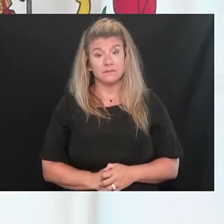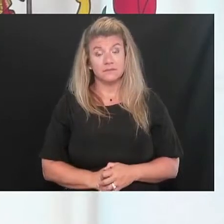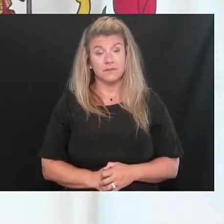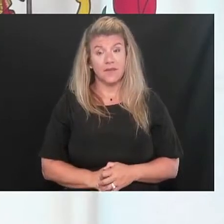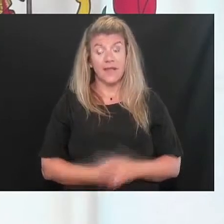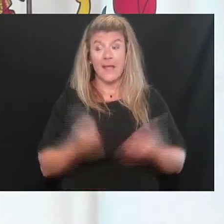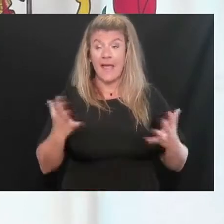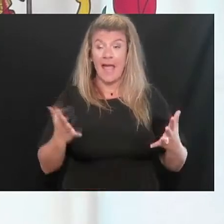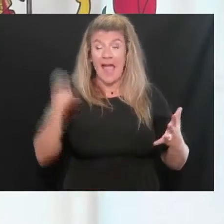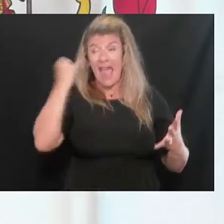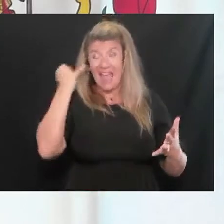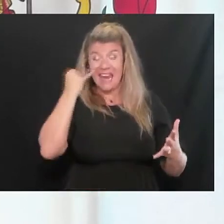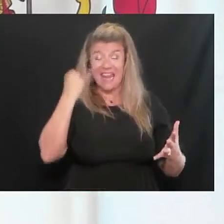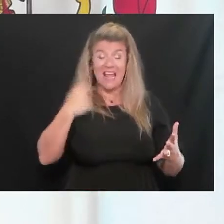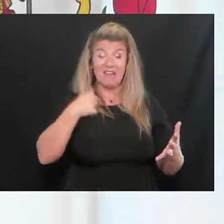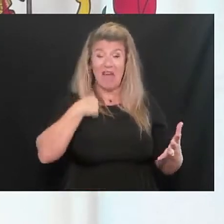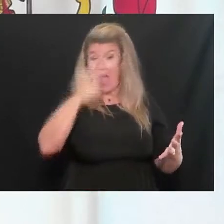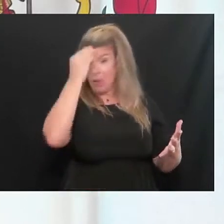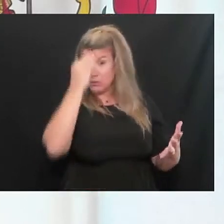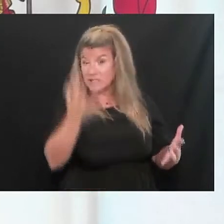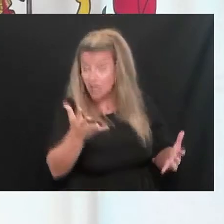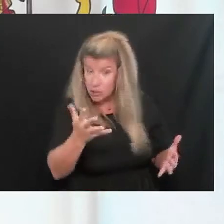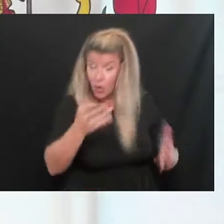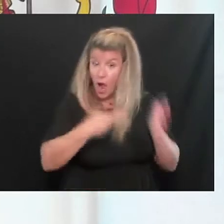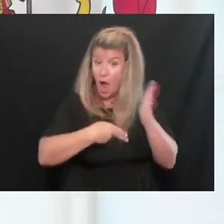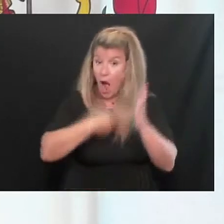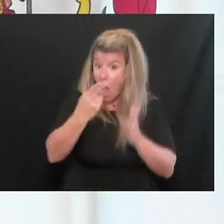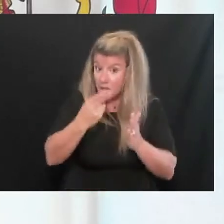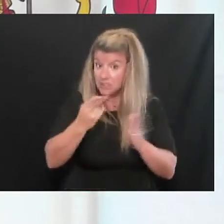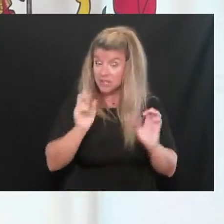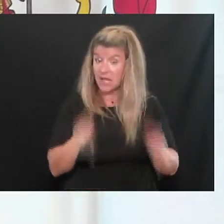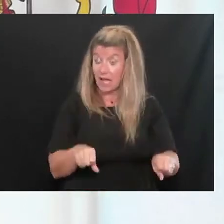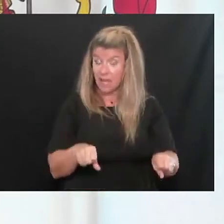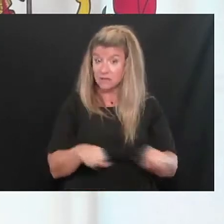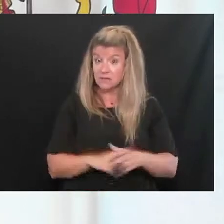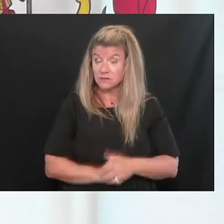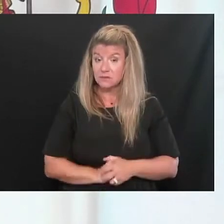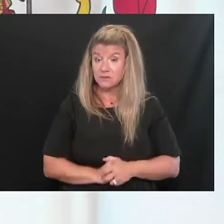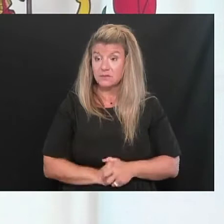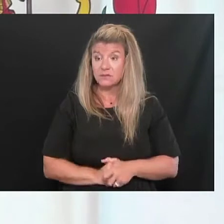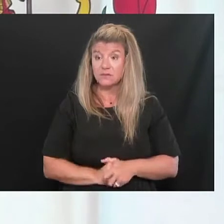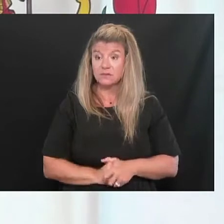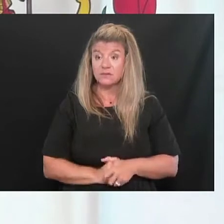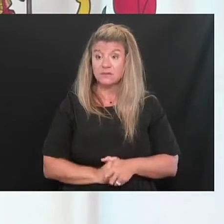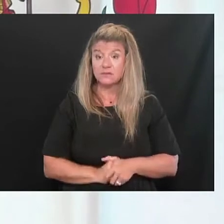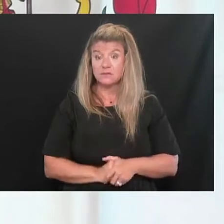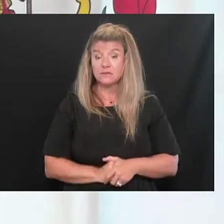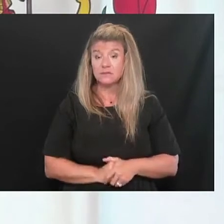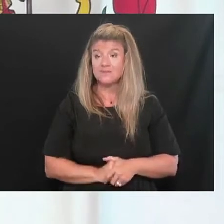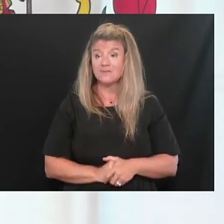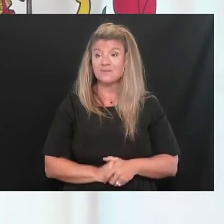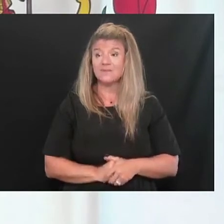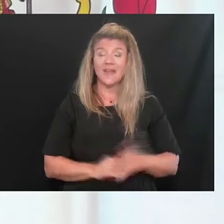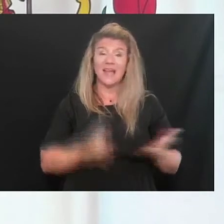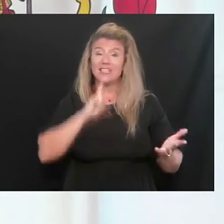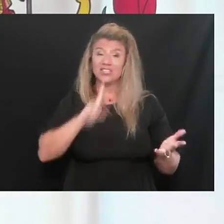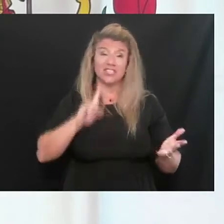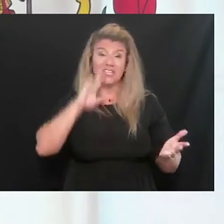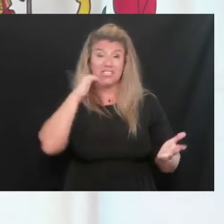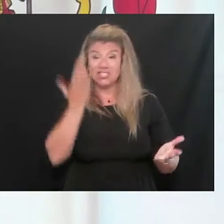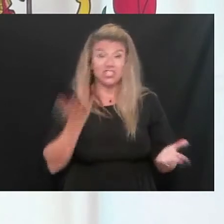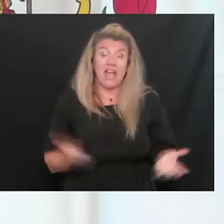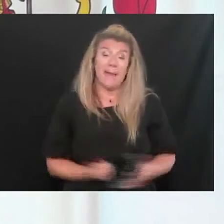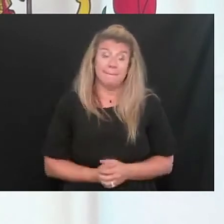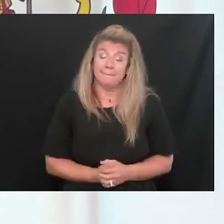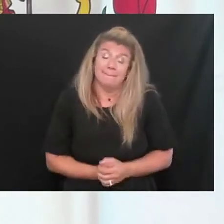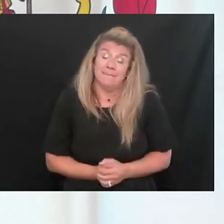if I were to tell you just as honestly as I can possibly tell you, it's just a crying shame. That's